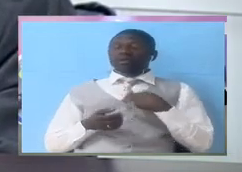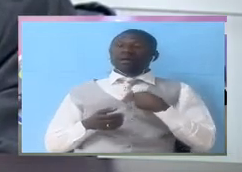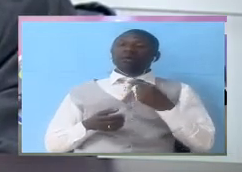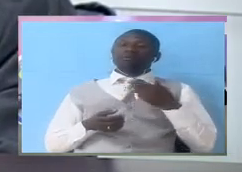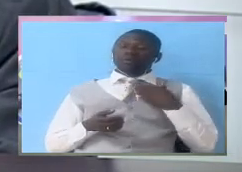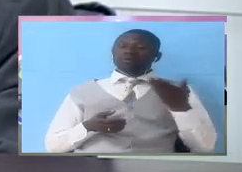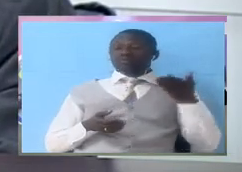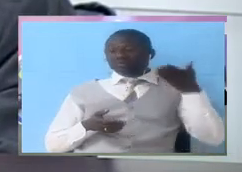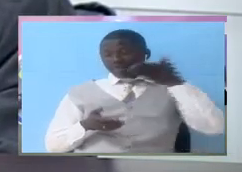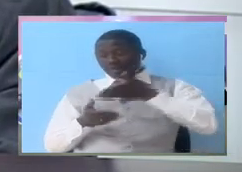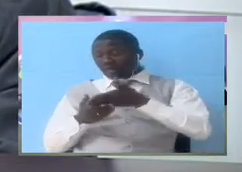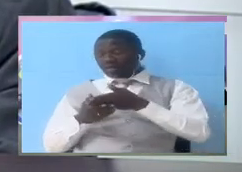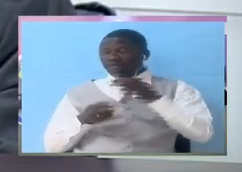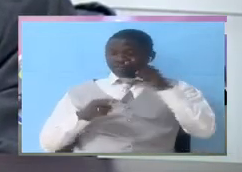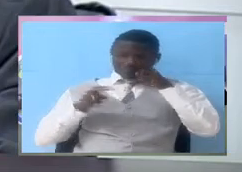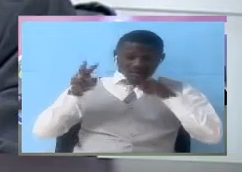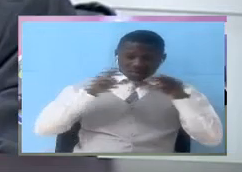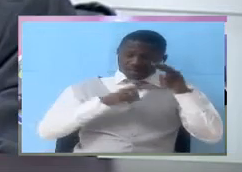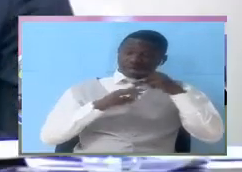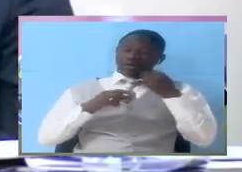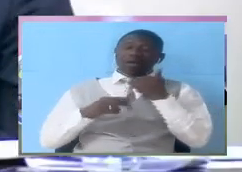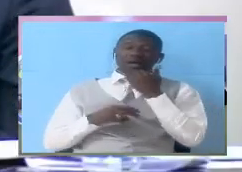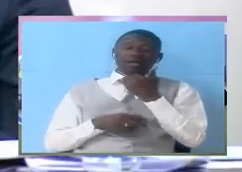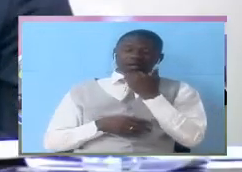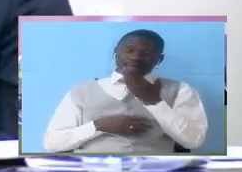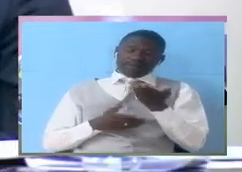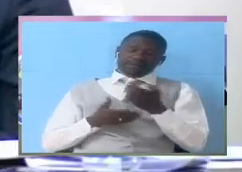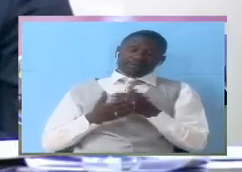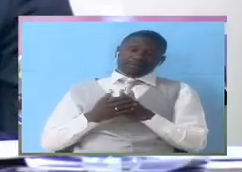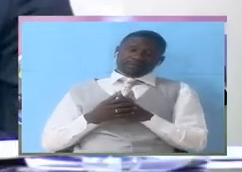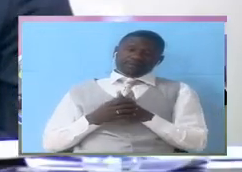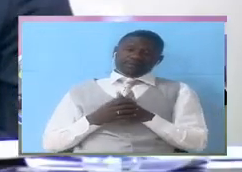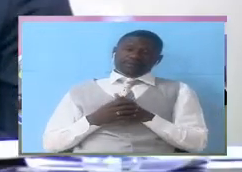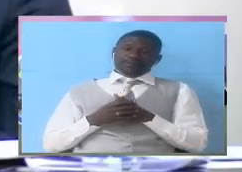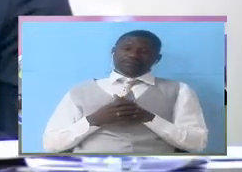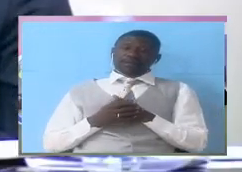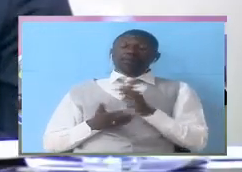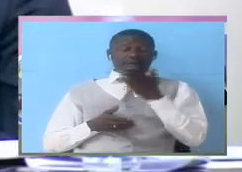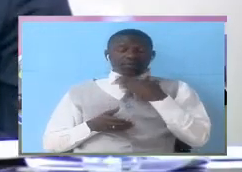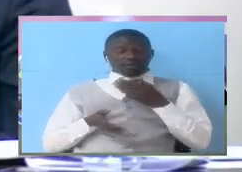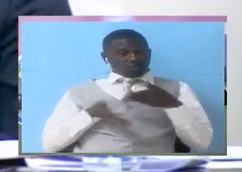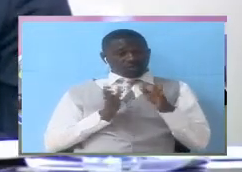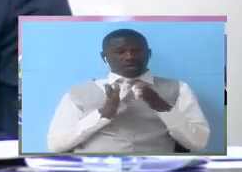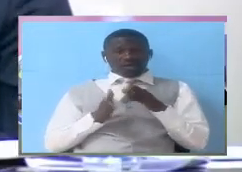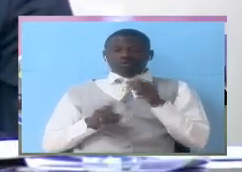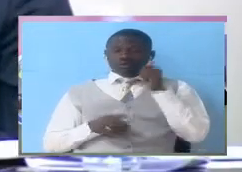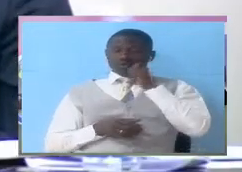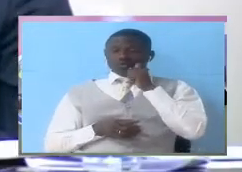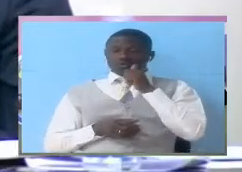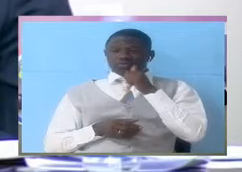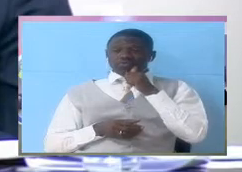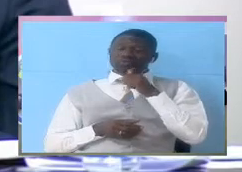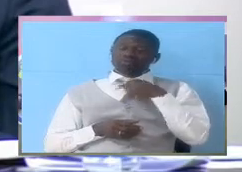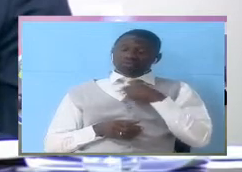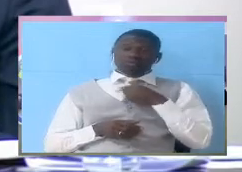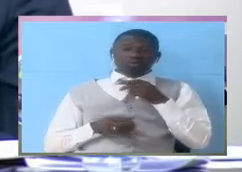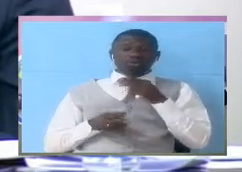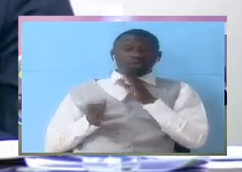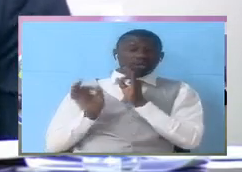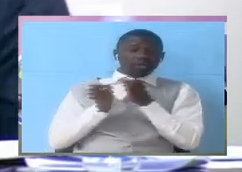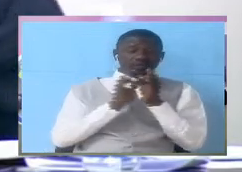find out might it be that is the way you choose to characterize it now but the reality